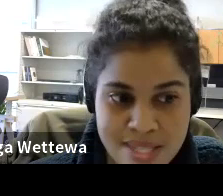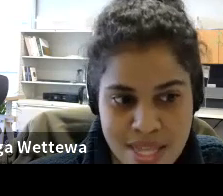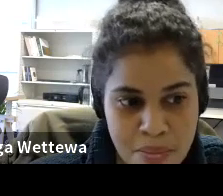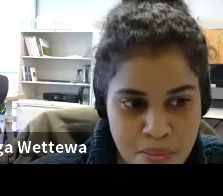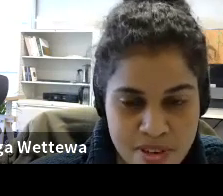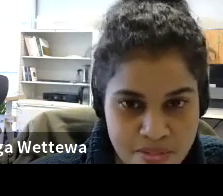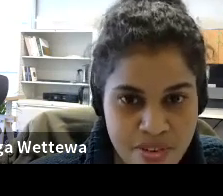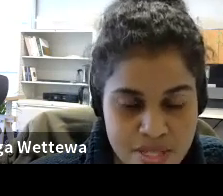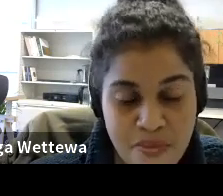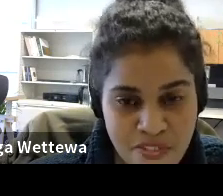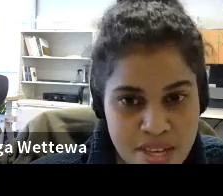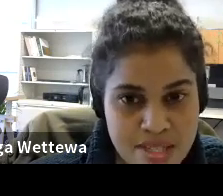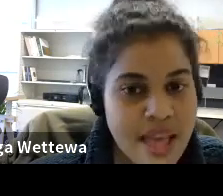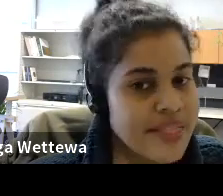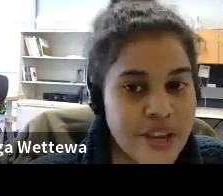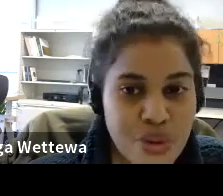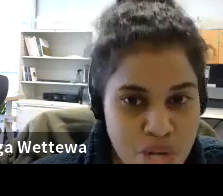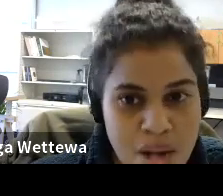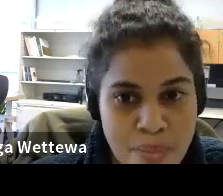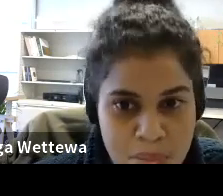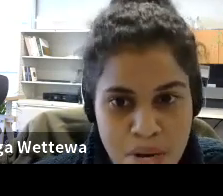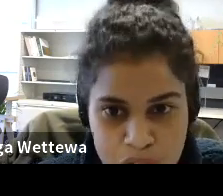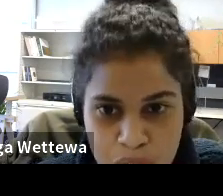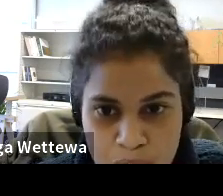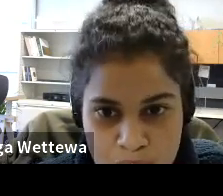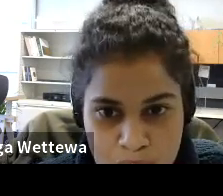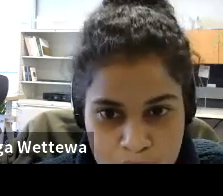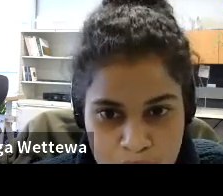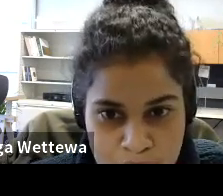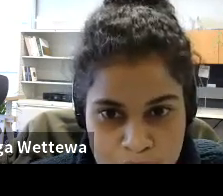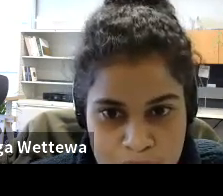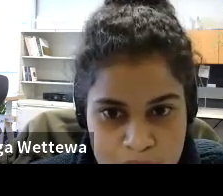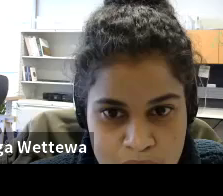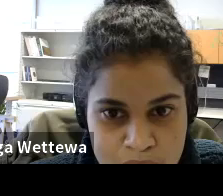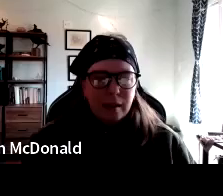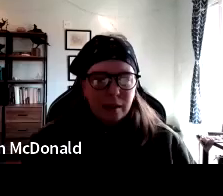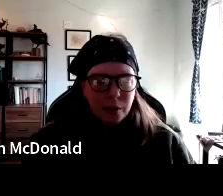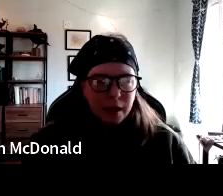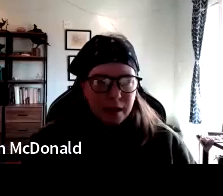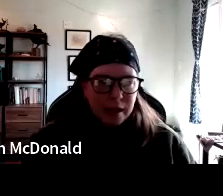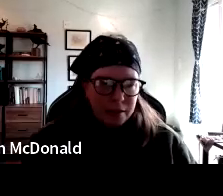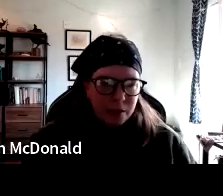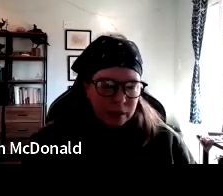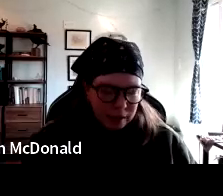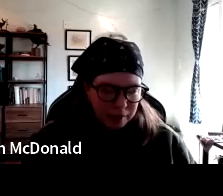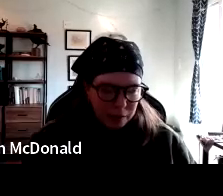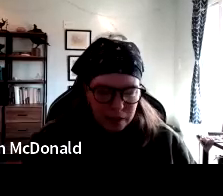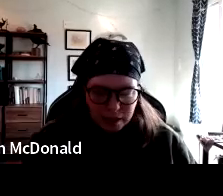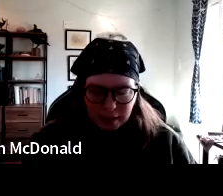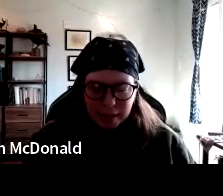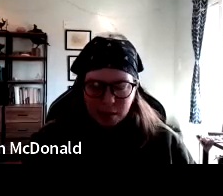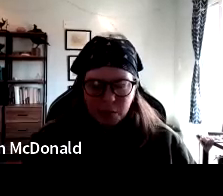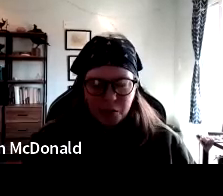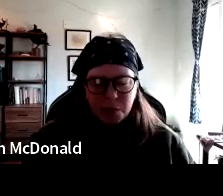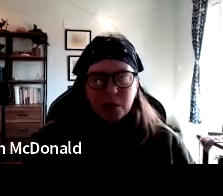mushroom, but some fungus, they do not make a mushroom. Ah, okay. So I've heard